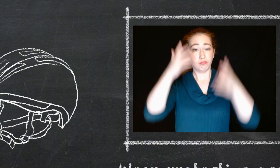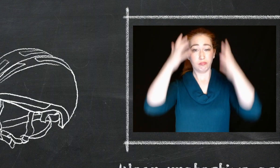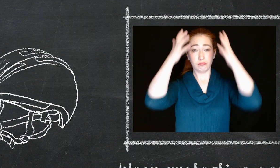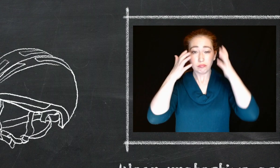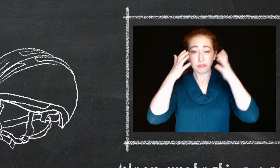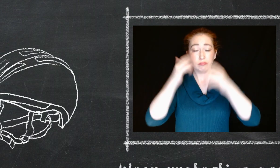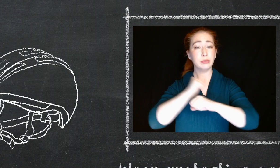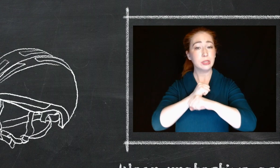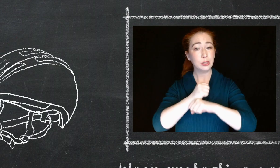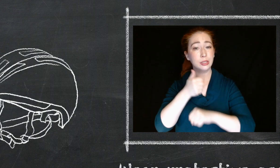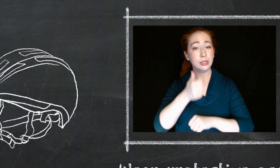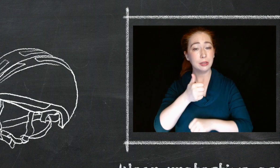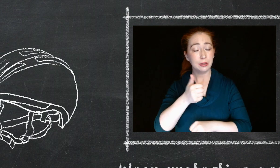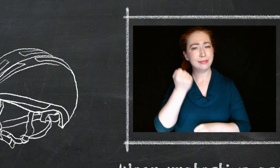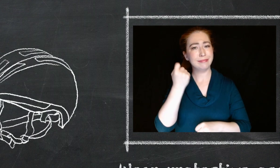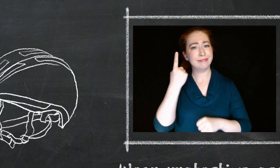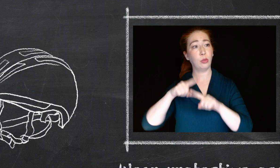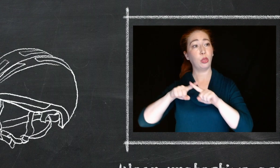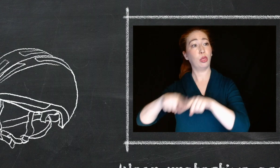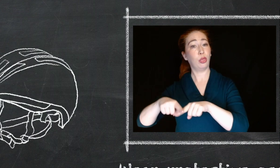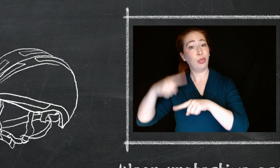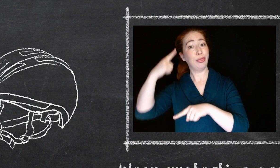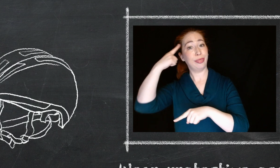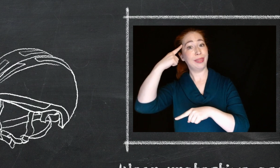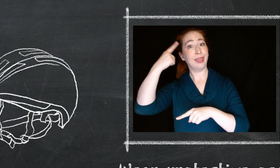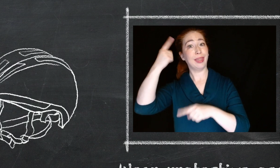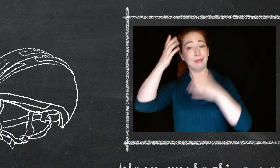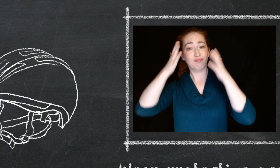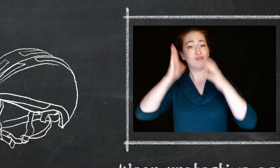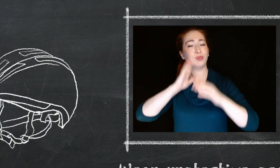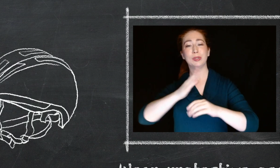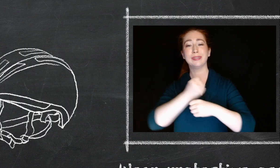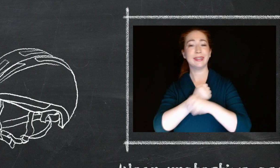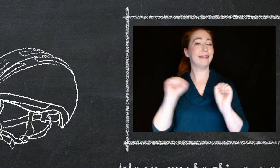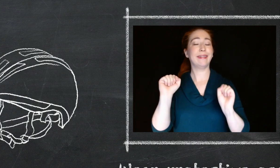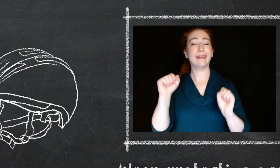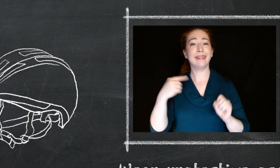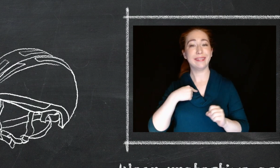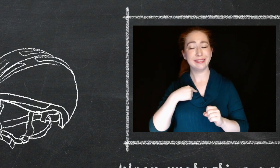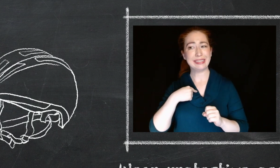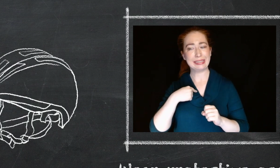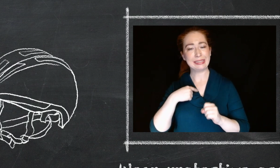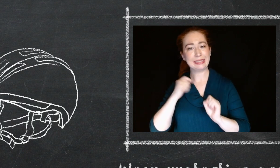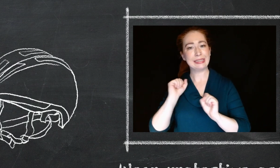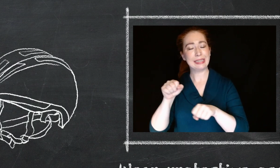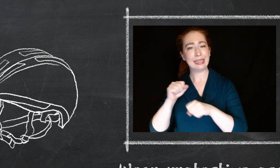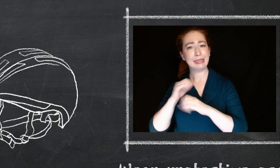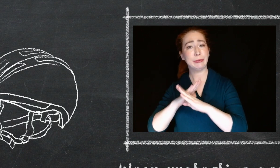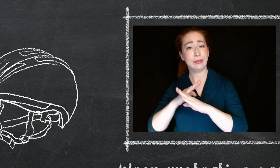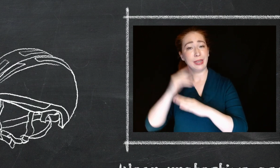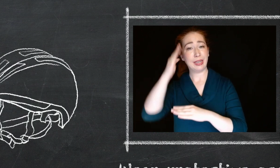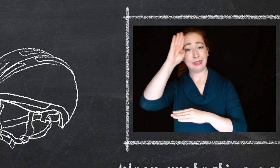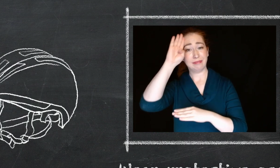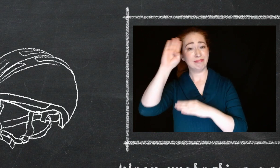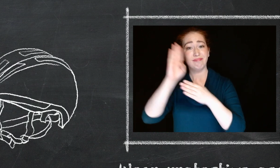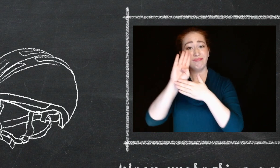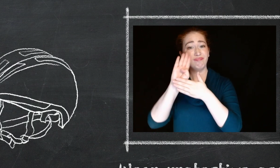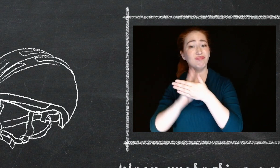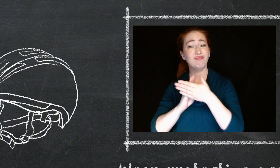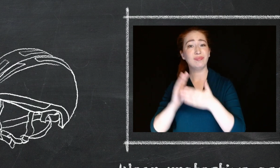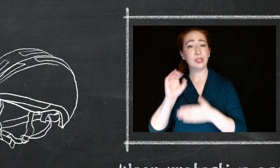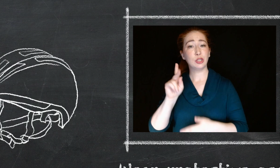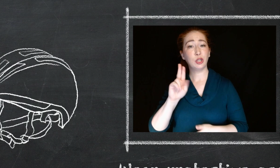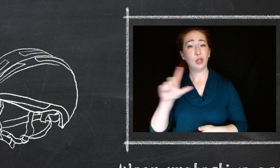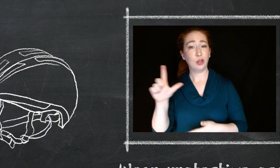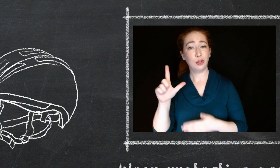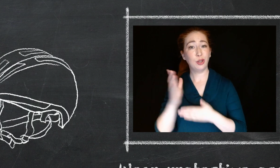gear, but know their limitations and do not let them give a false sense of security or protection. While they may help